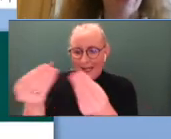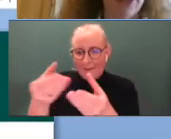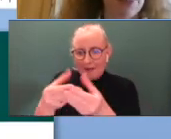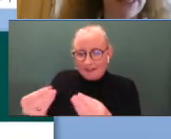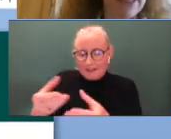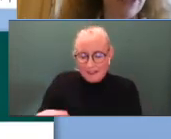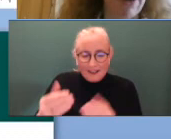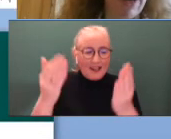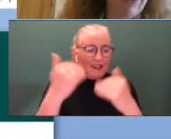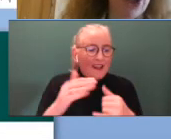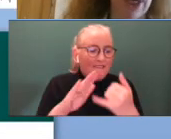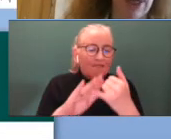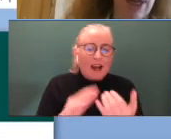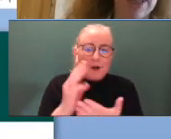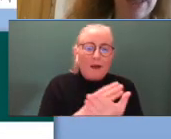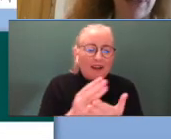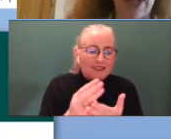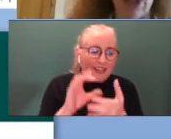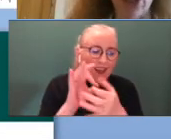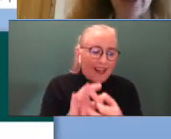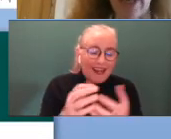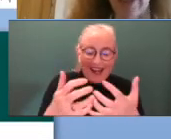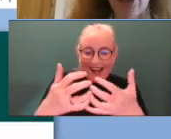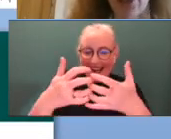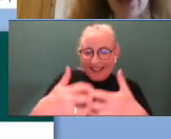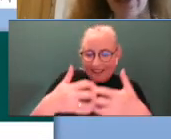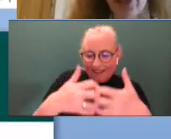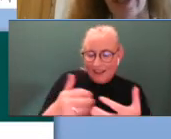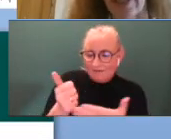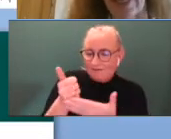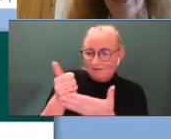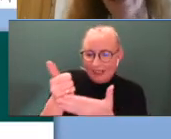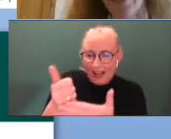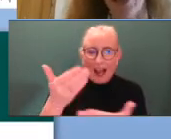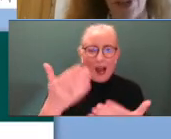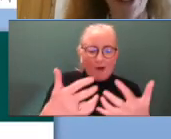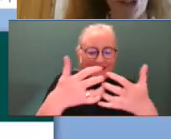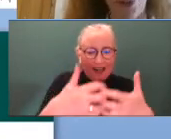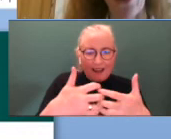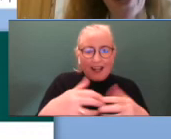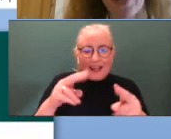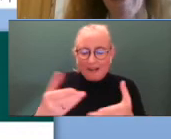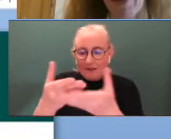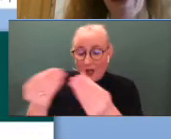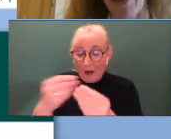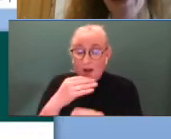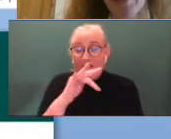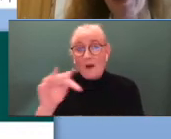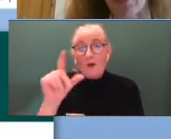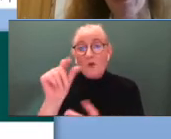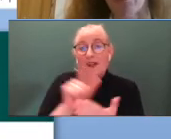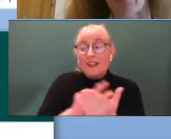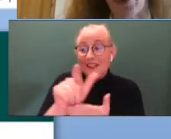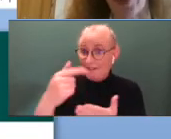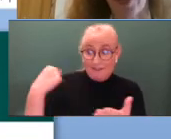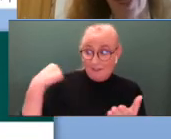then the final piece is around leveraging assistive technology and technological solutions. And again, since 2012, that's an area that really has